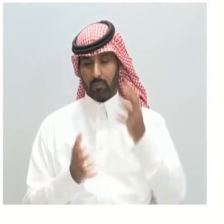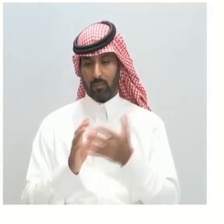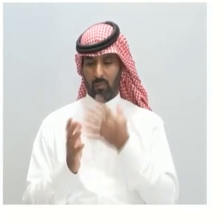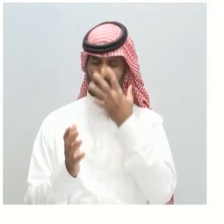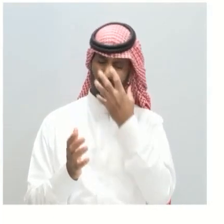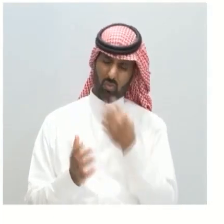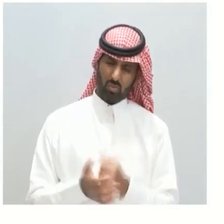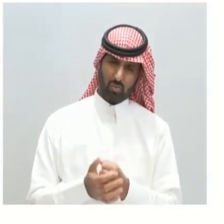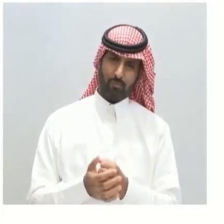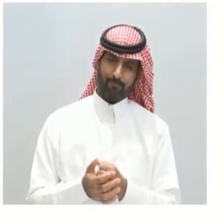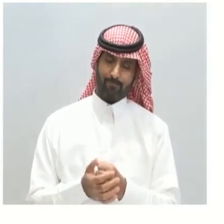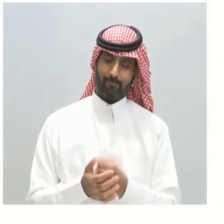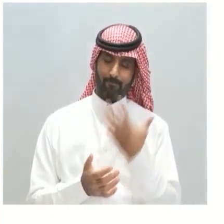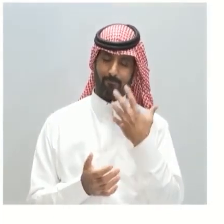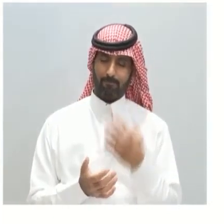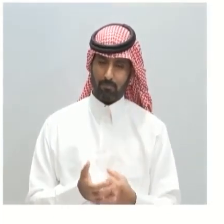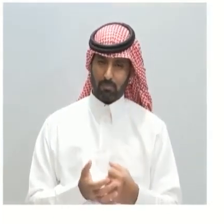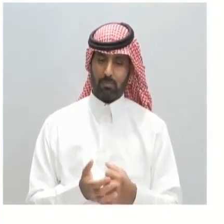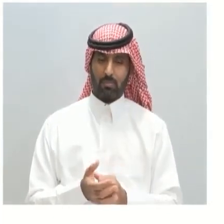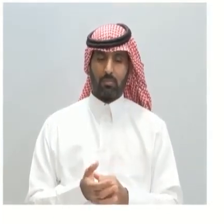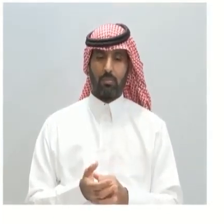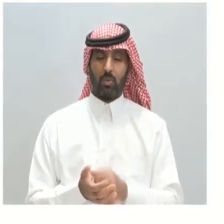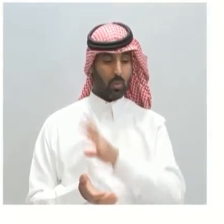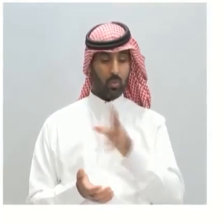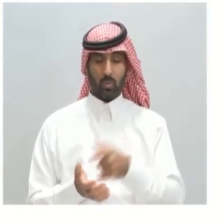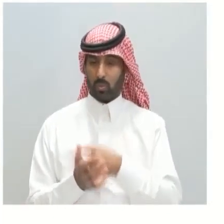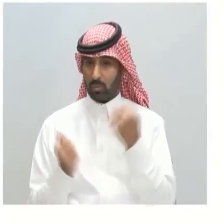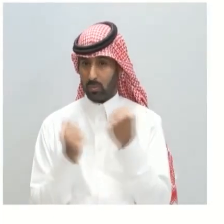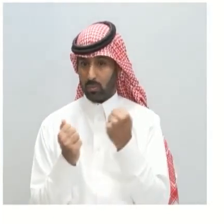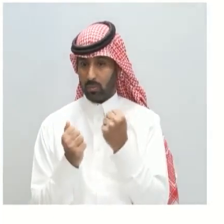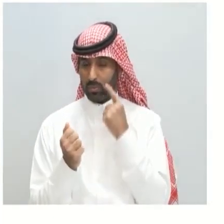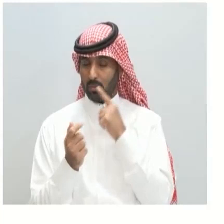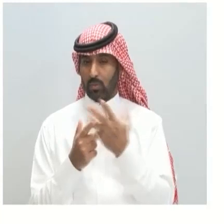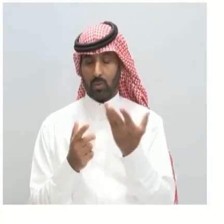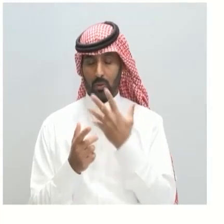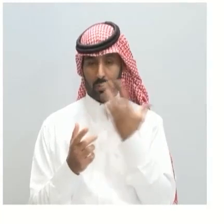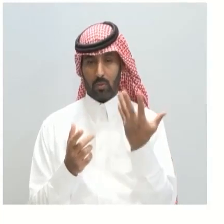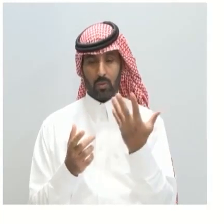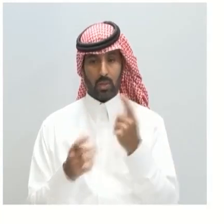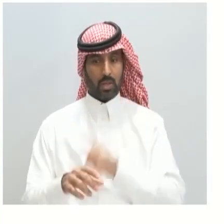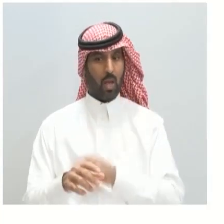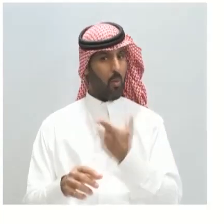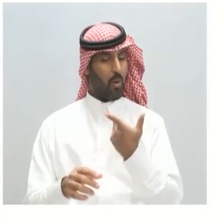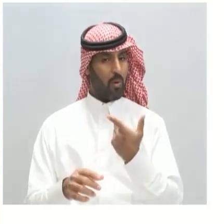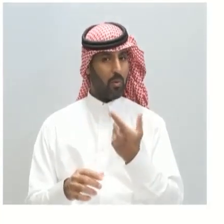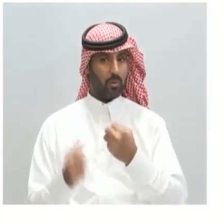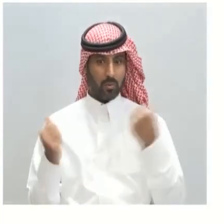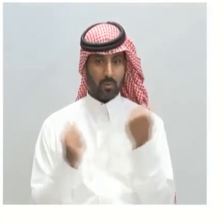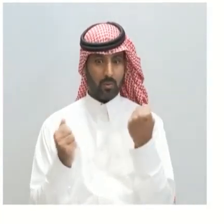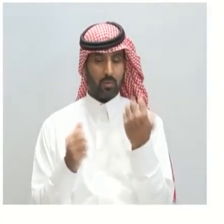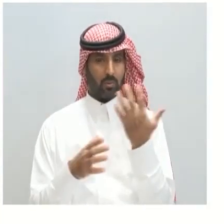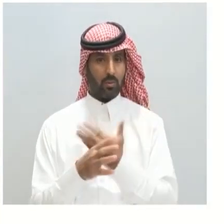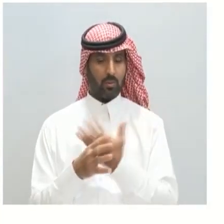depress. Depress. So many people find winter to be a what season? This is the cause